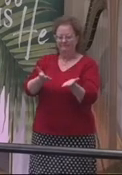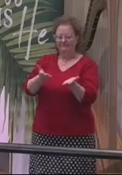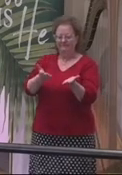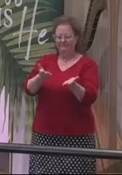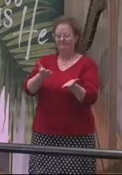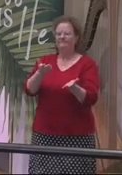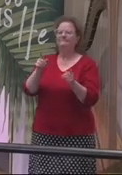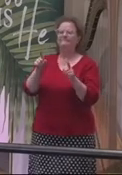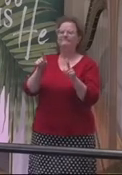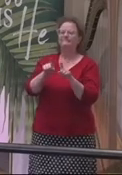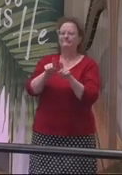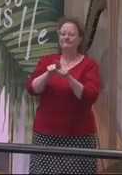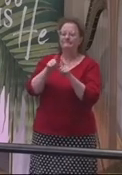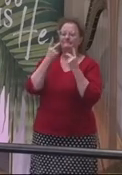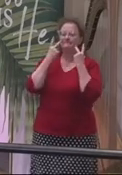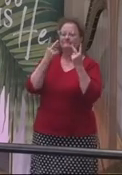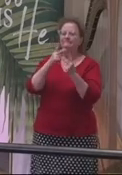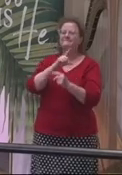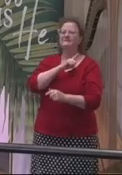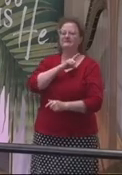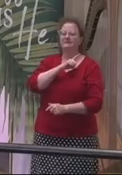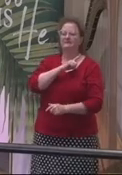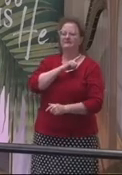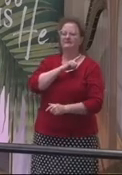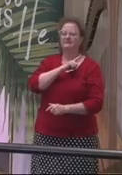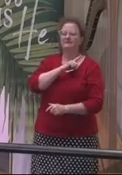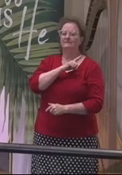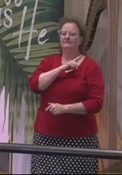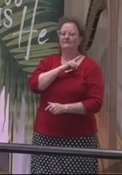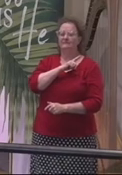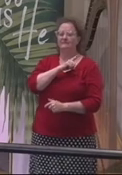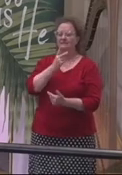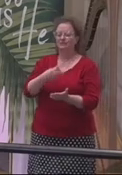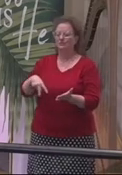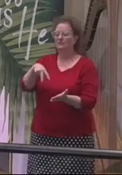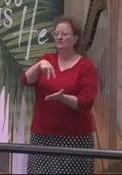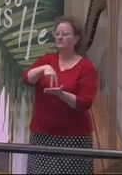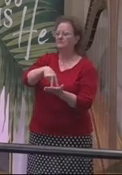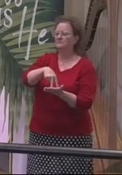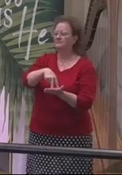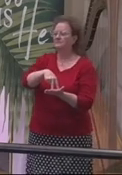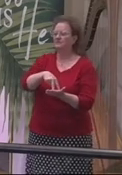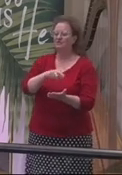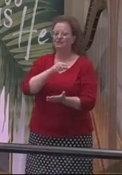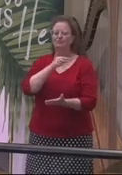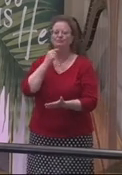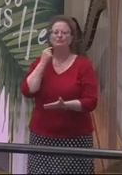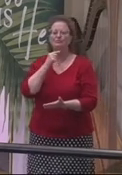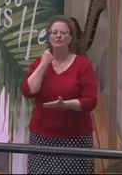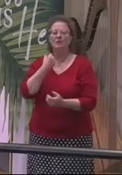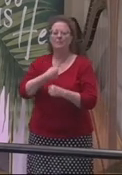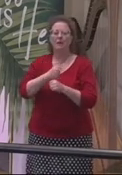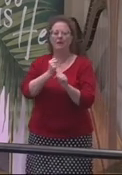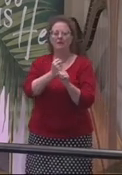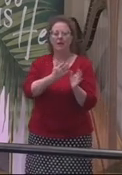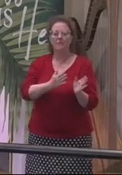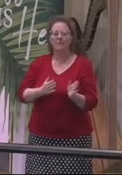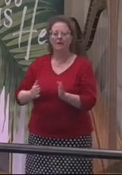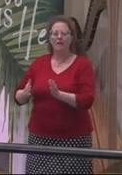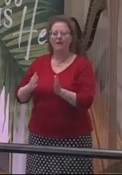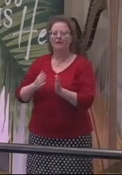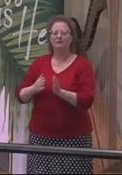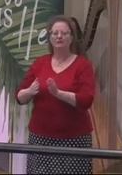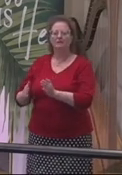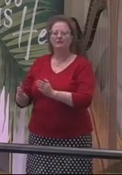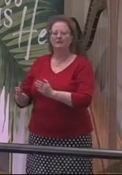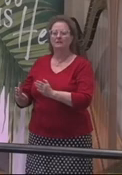him, but also to see Lazarus, whom he had risen from the dead. So the chief priests made plans to put